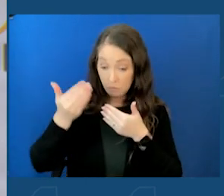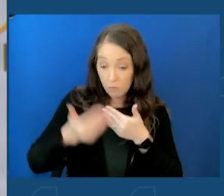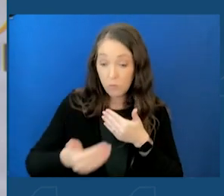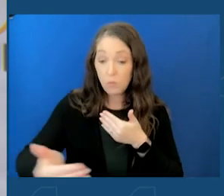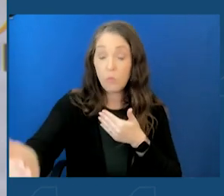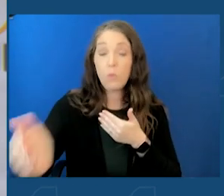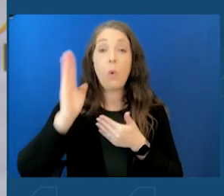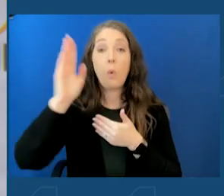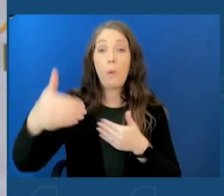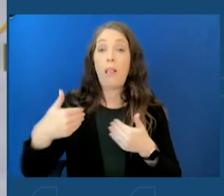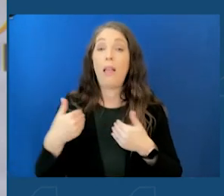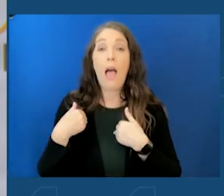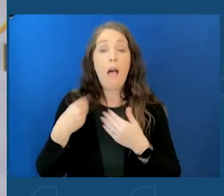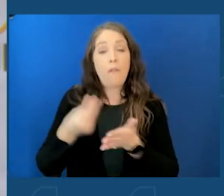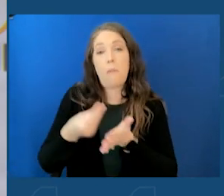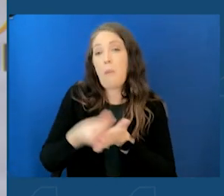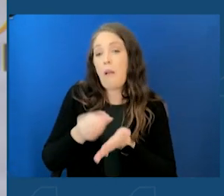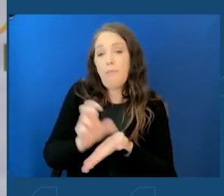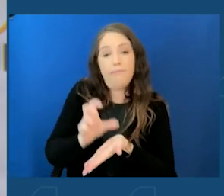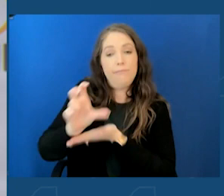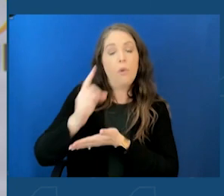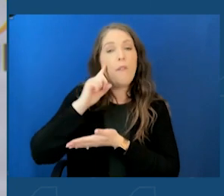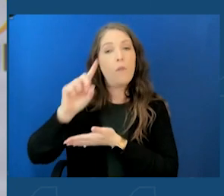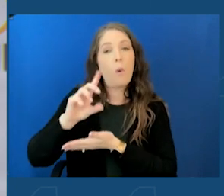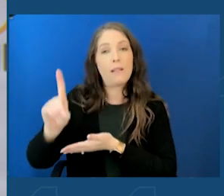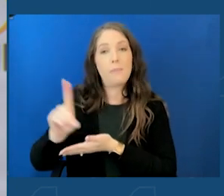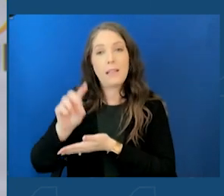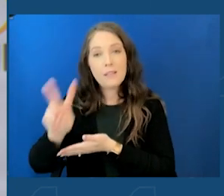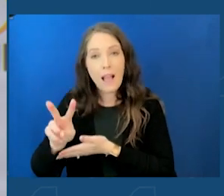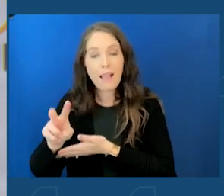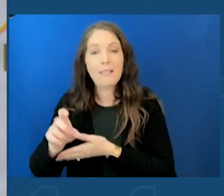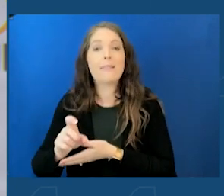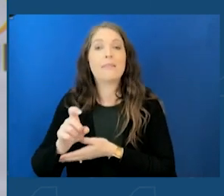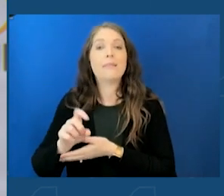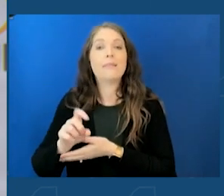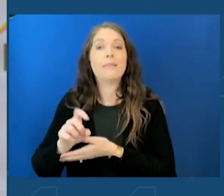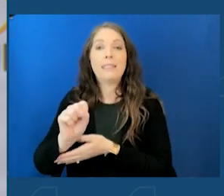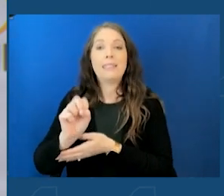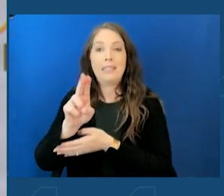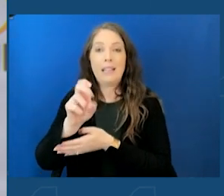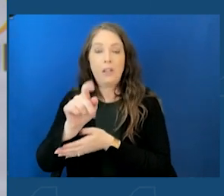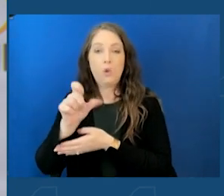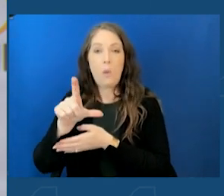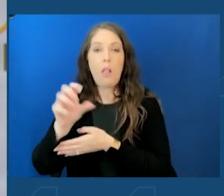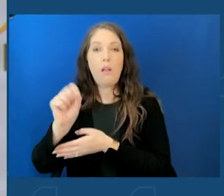amount of funding for domestic violence and sexual assault prevention programs. We're going to continue.